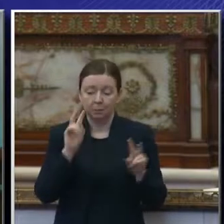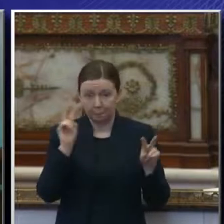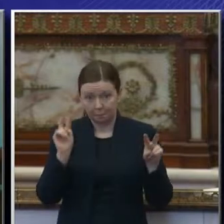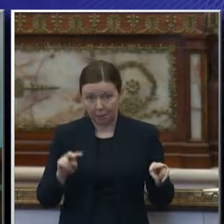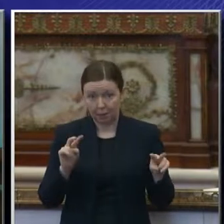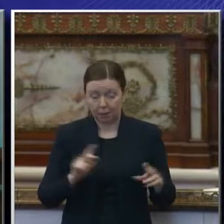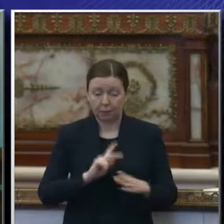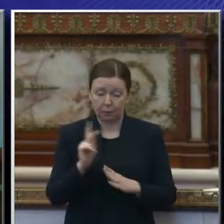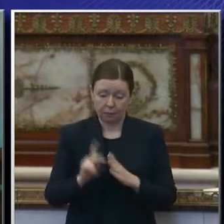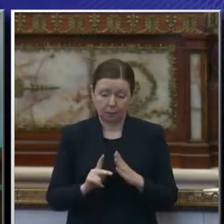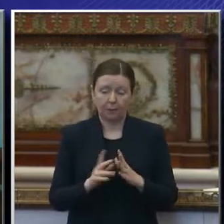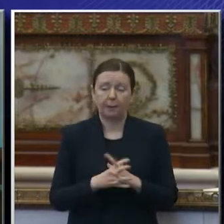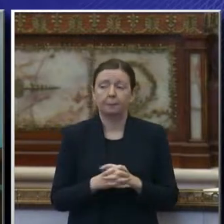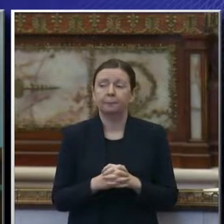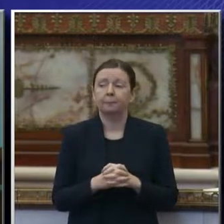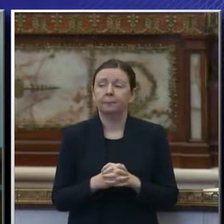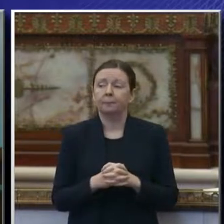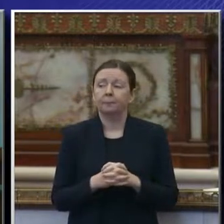the program.